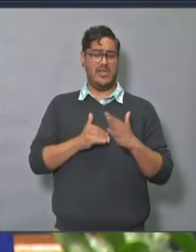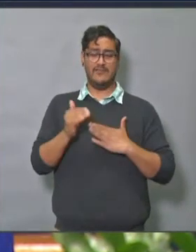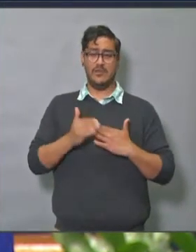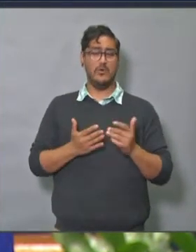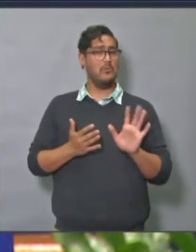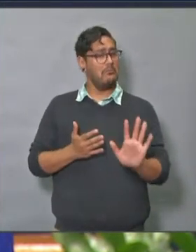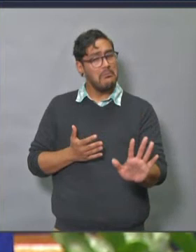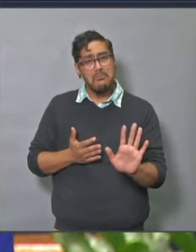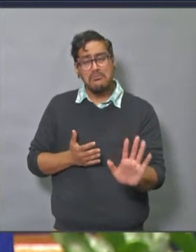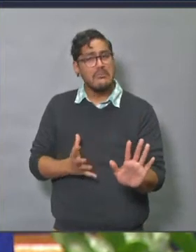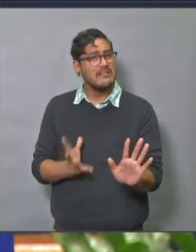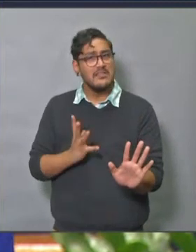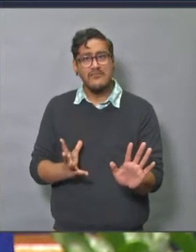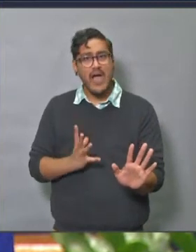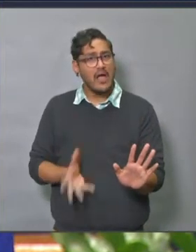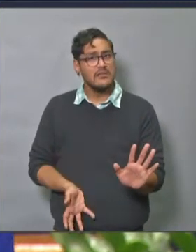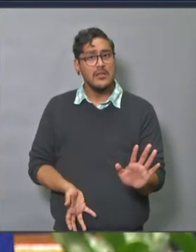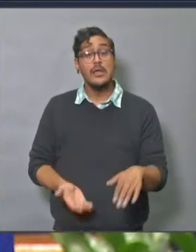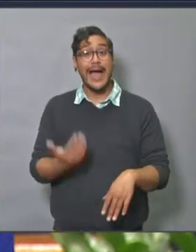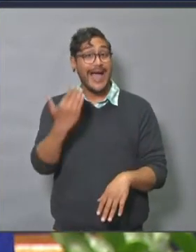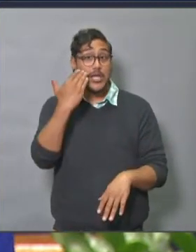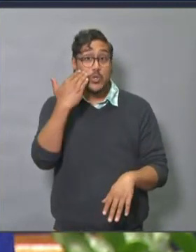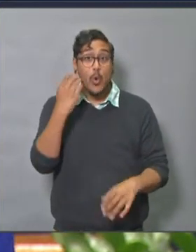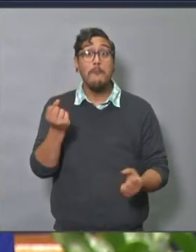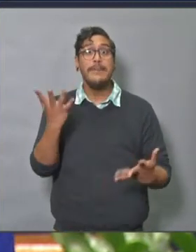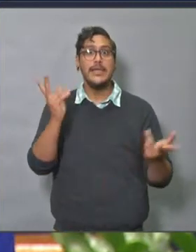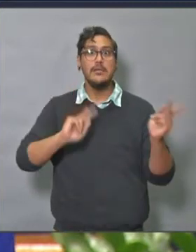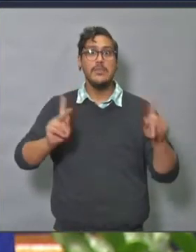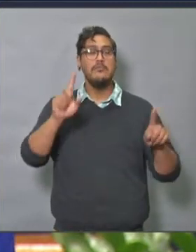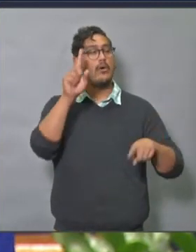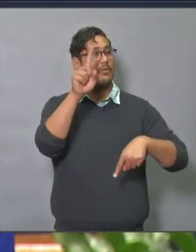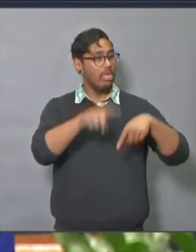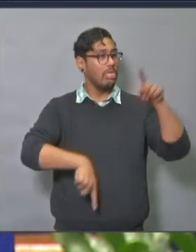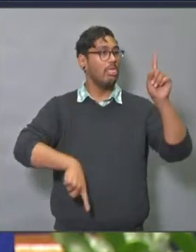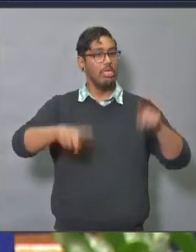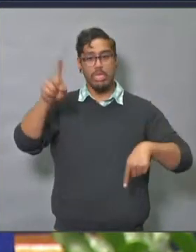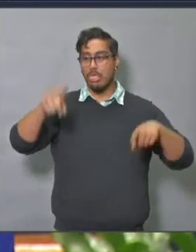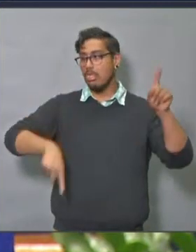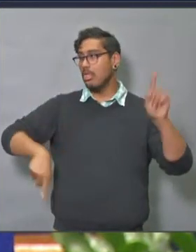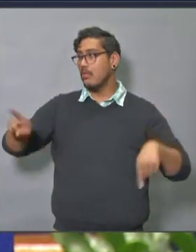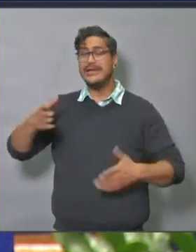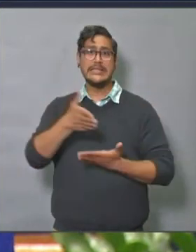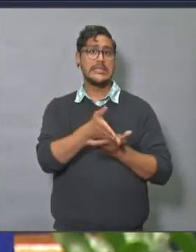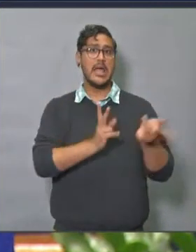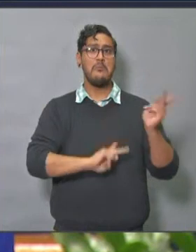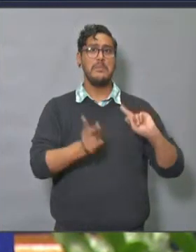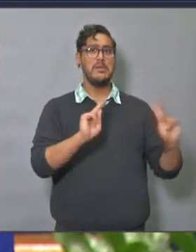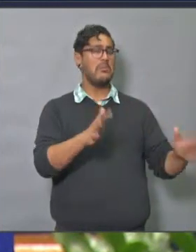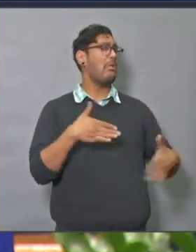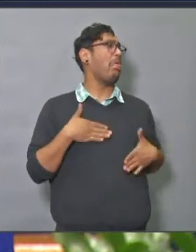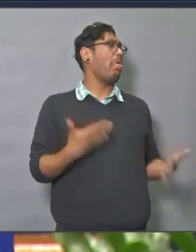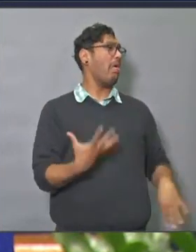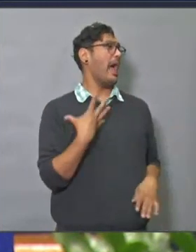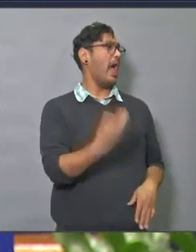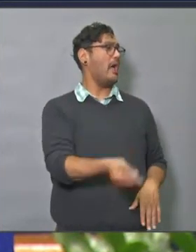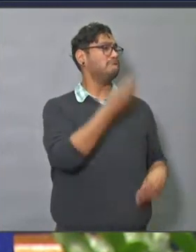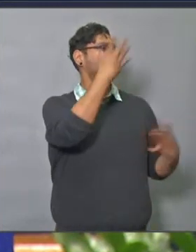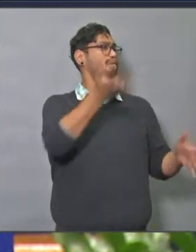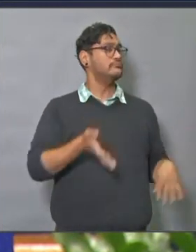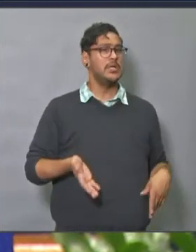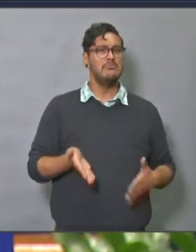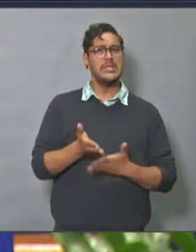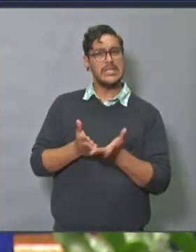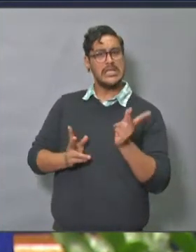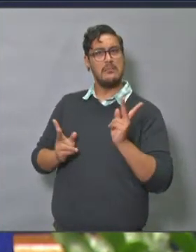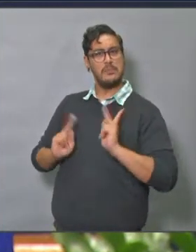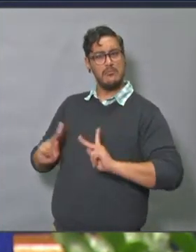lot of variability on the kind of risk that people want to assume for themselves and for their loved ones. I also know there's a lot of variability in the